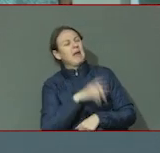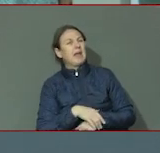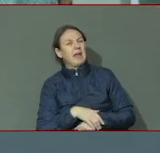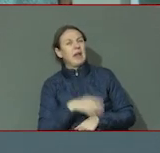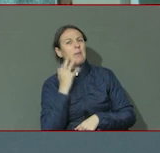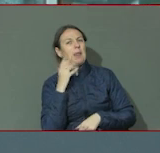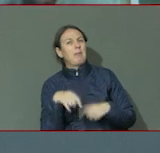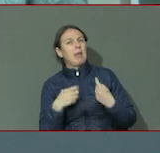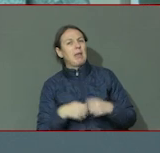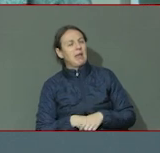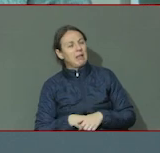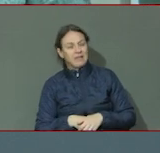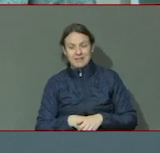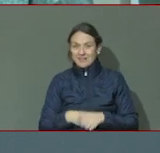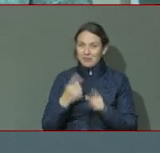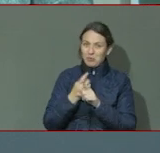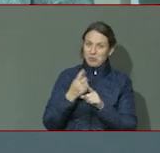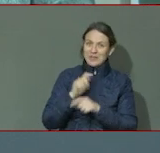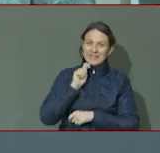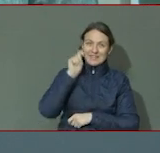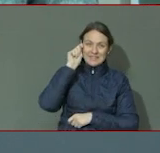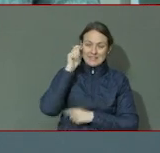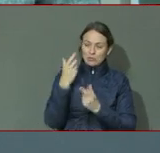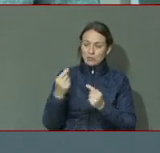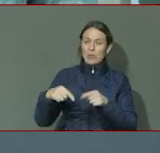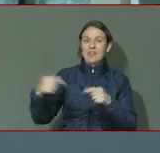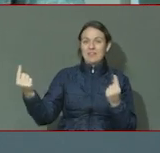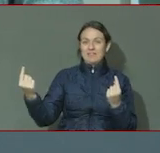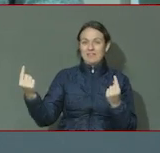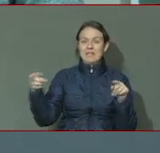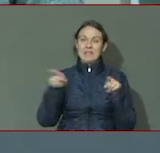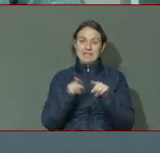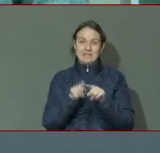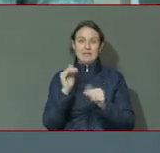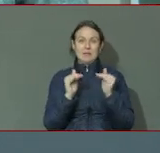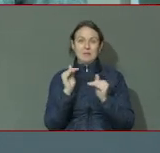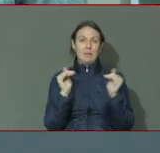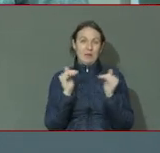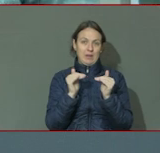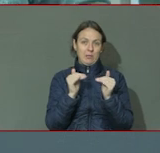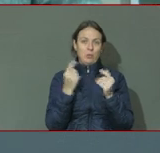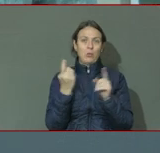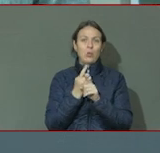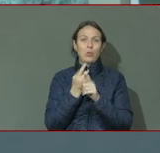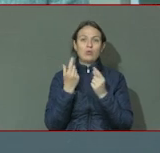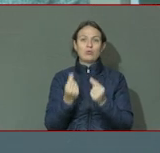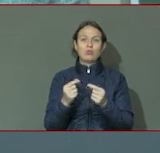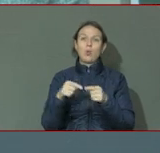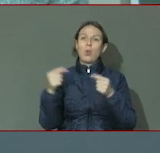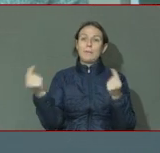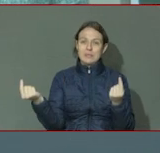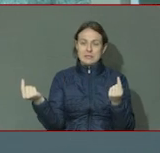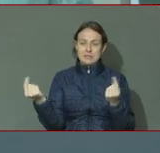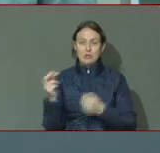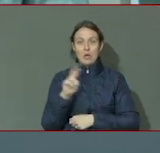is break? Okay. So the same with the equilibrium. It's only going to do the opposite. So put it in on the